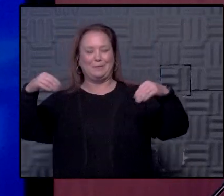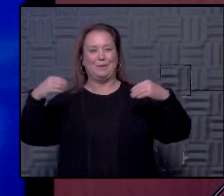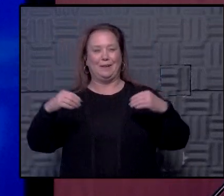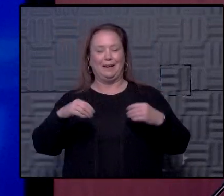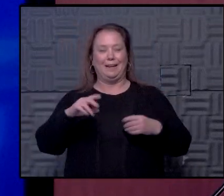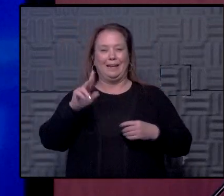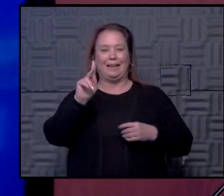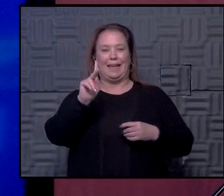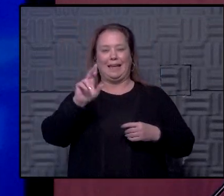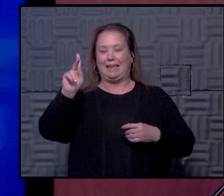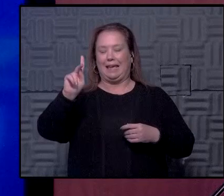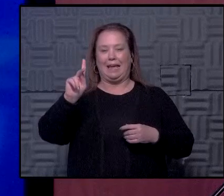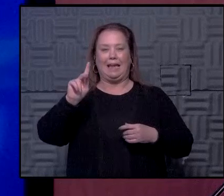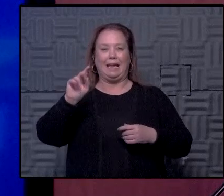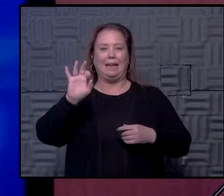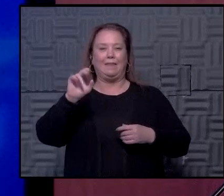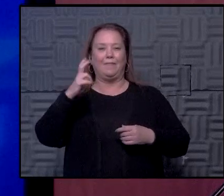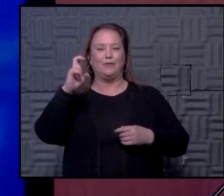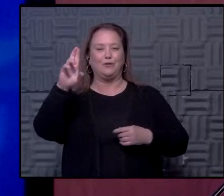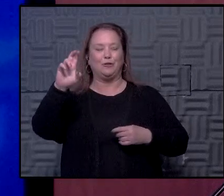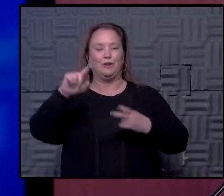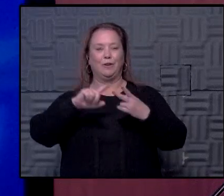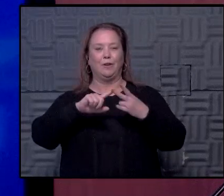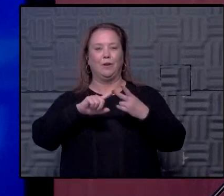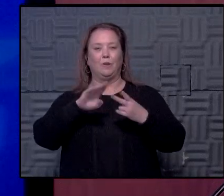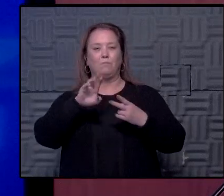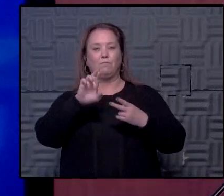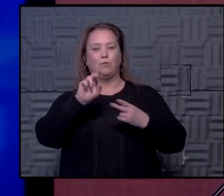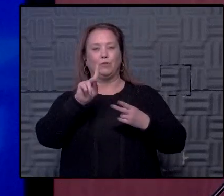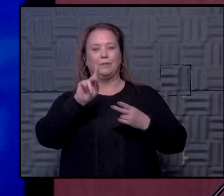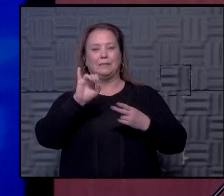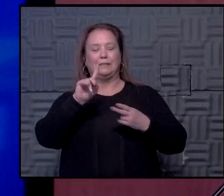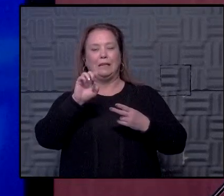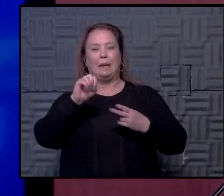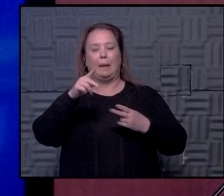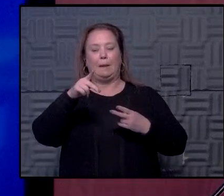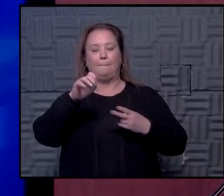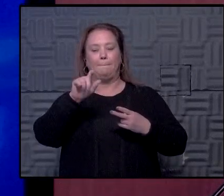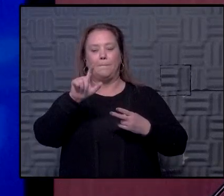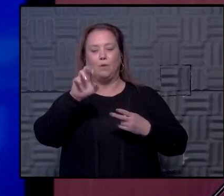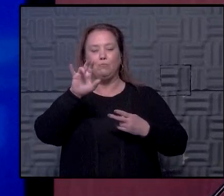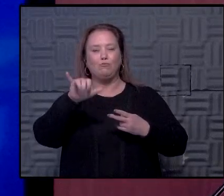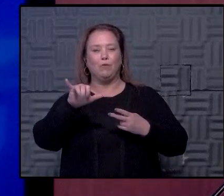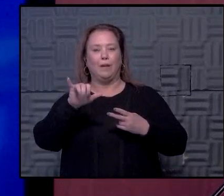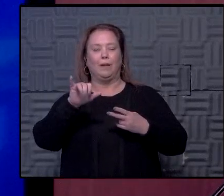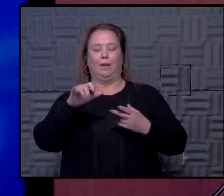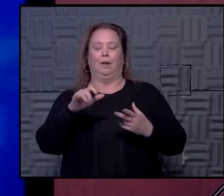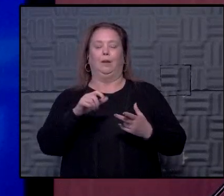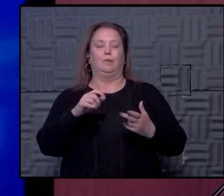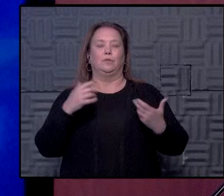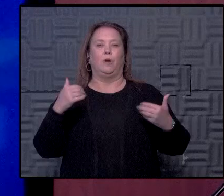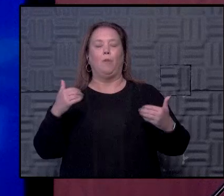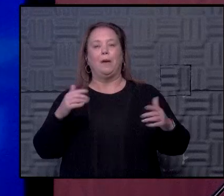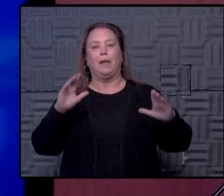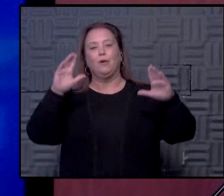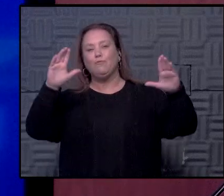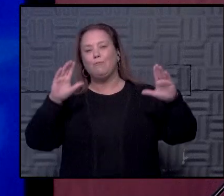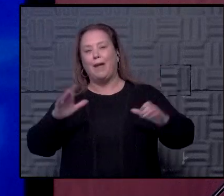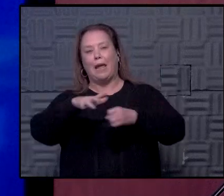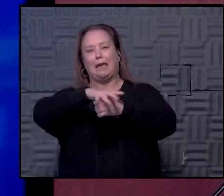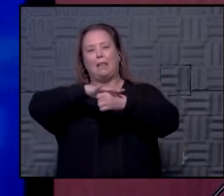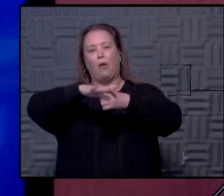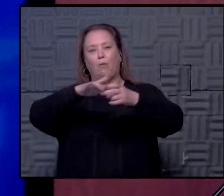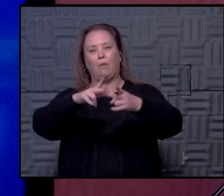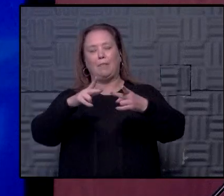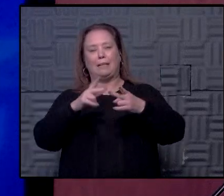Whether it's K&K or my favorite local restaurant, Brookside Poultry or Stuff down in Brookside, there are just so many great local places to